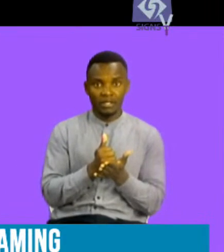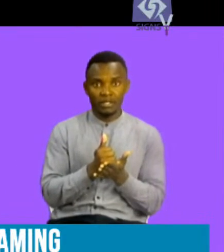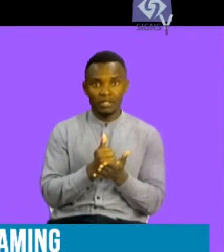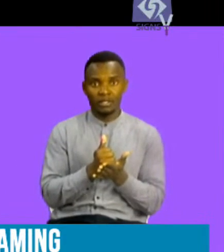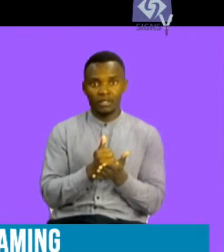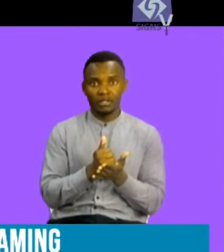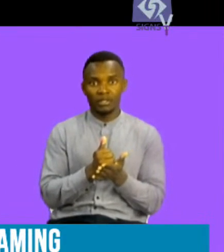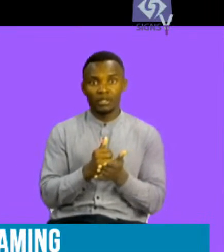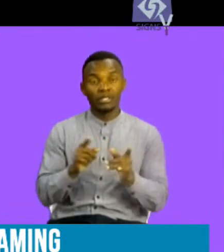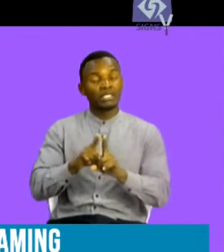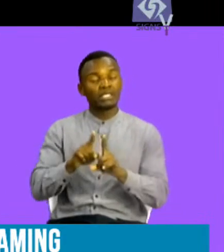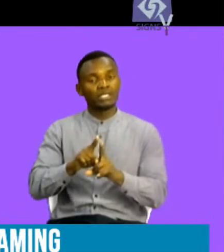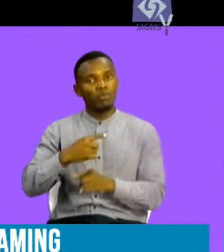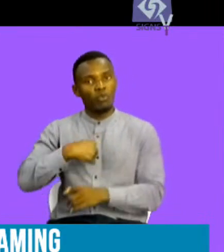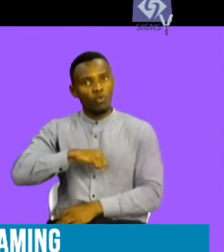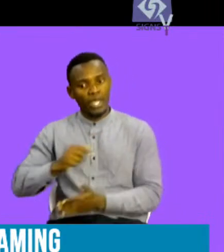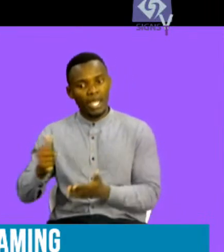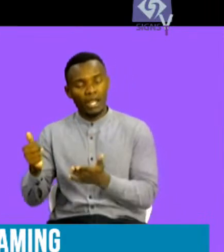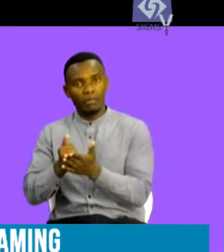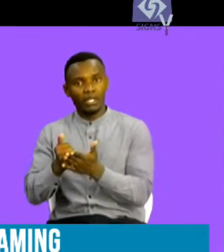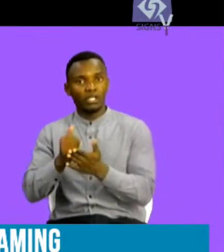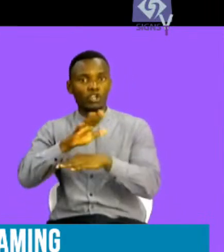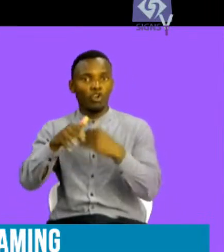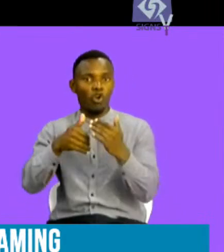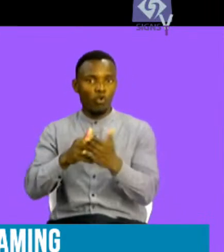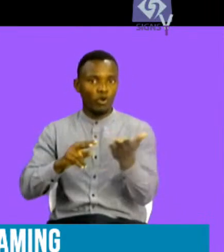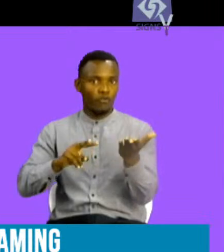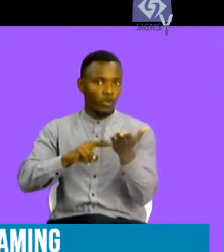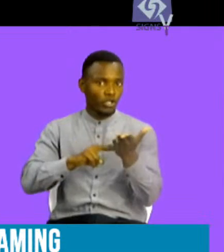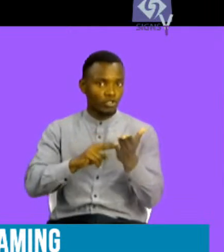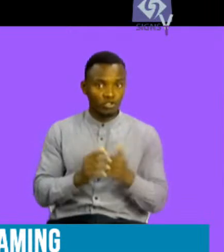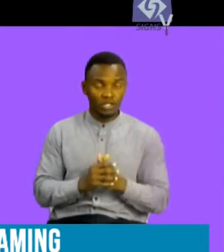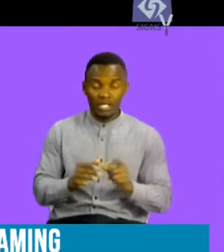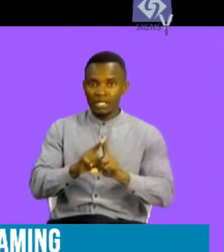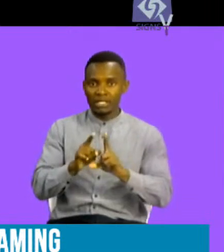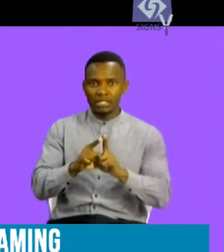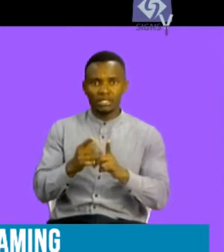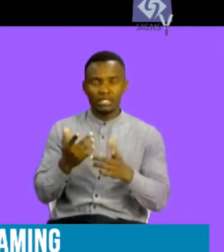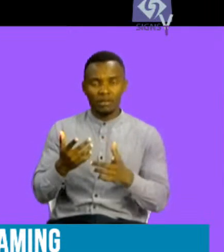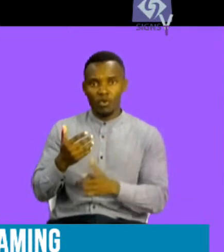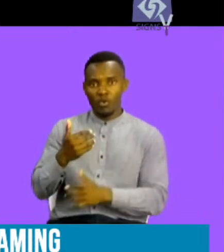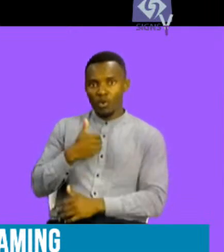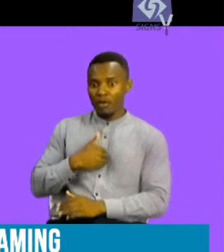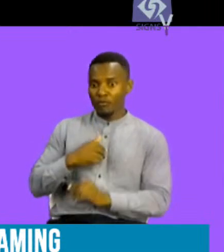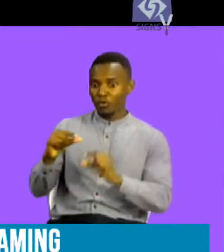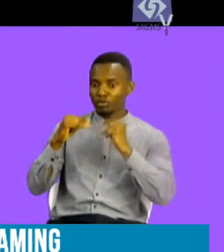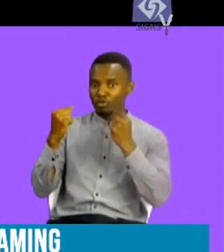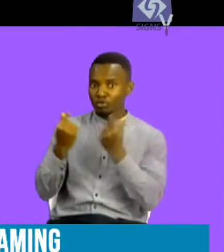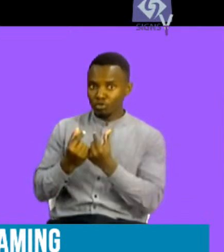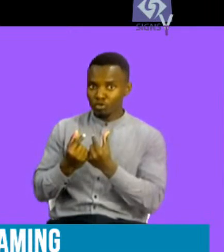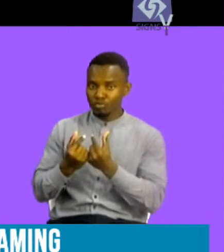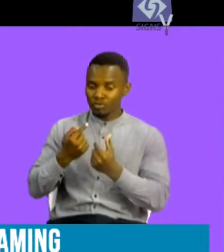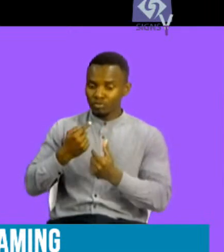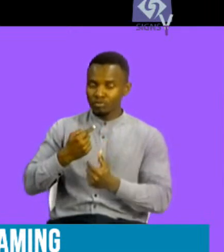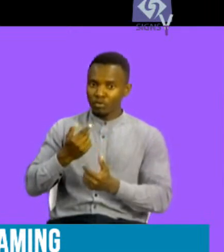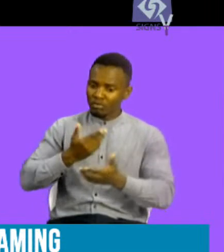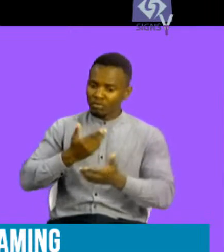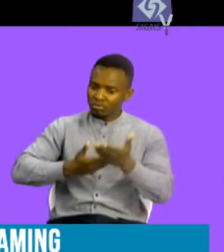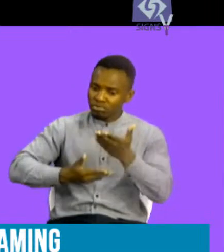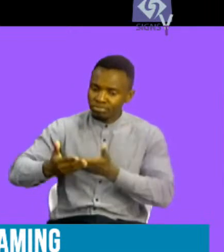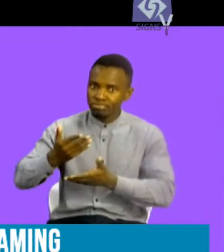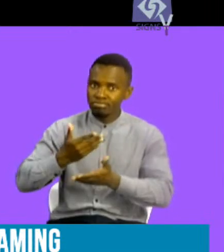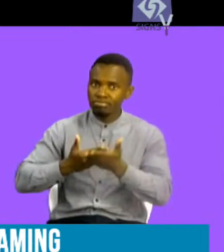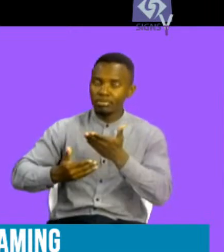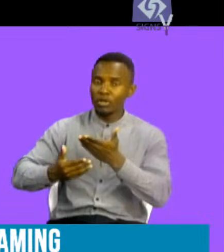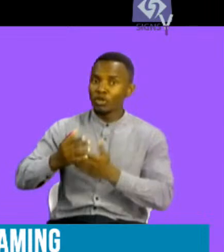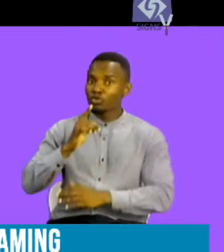our vocationals. At the background there, Yes. there are groups Yeah. which we try to interact with to see that we have